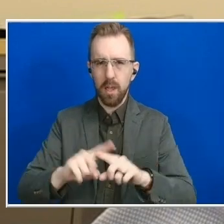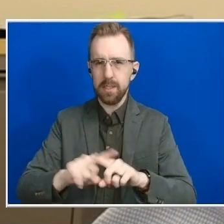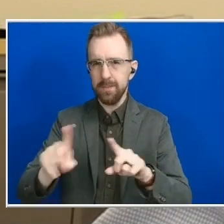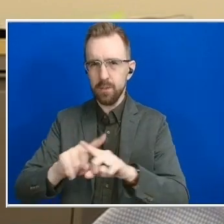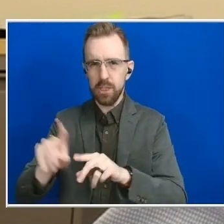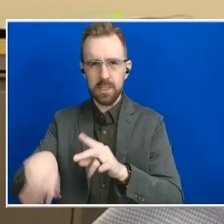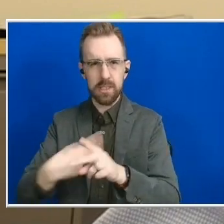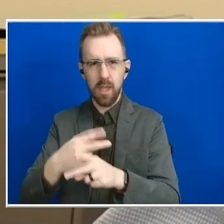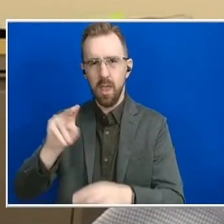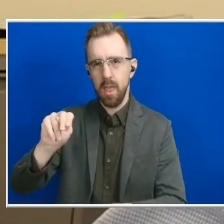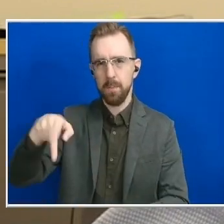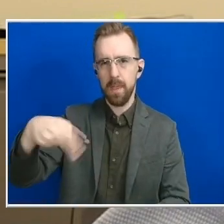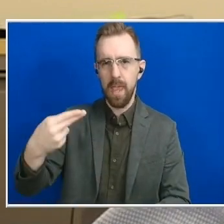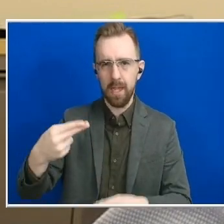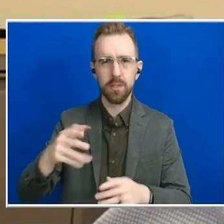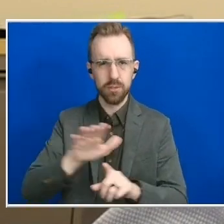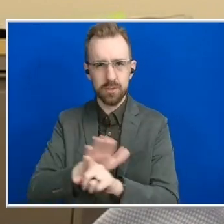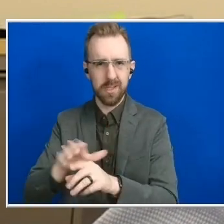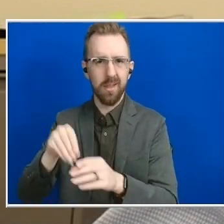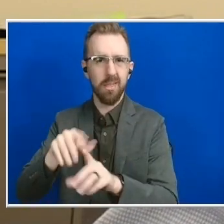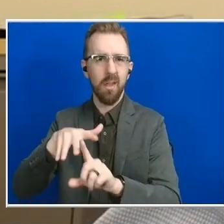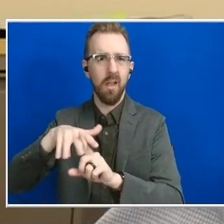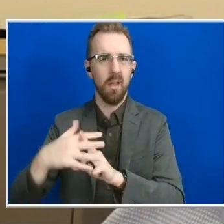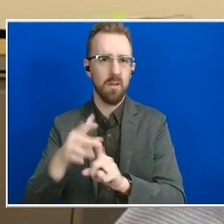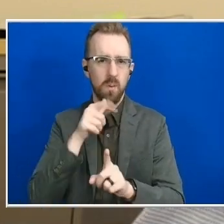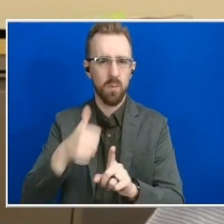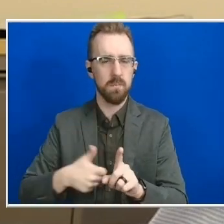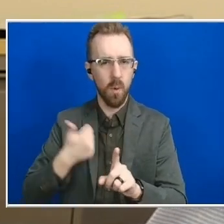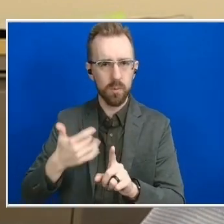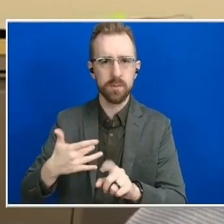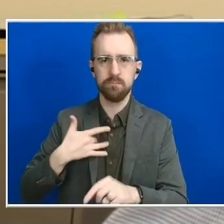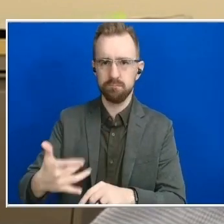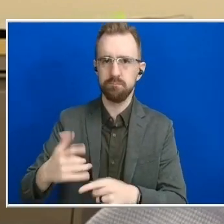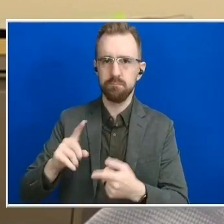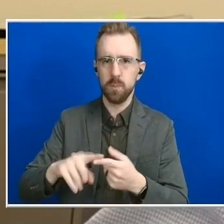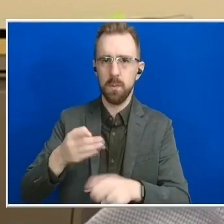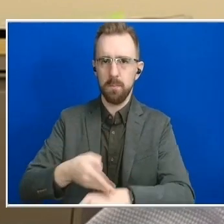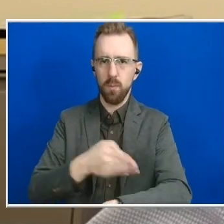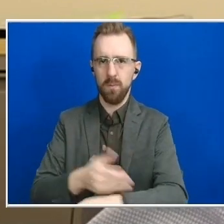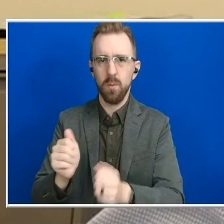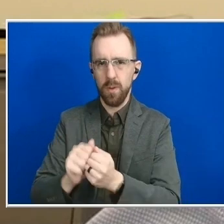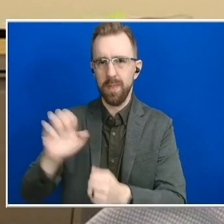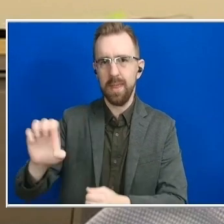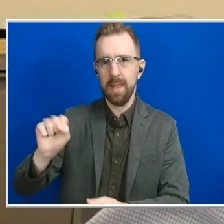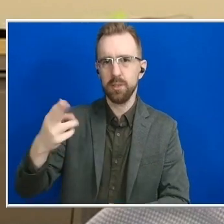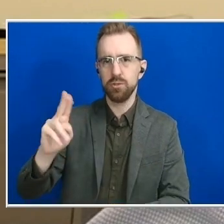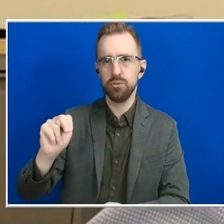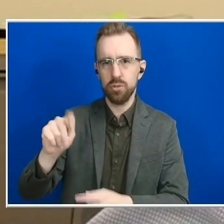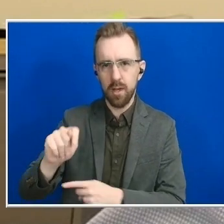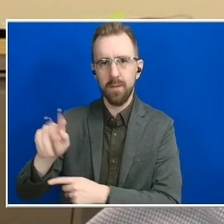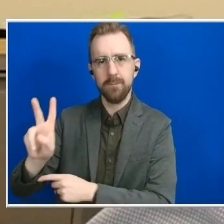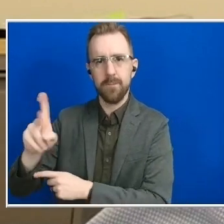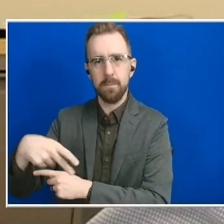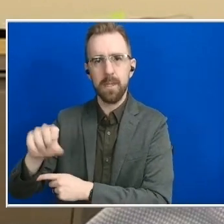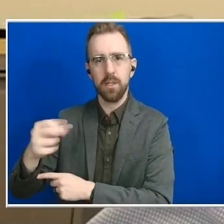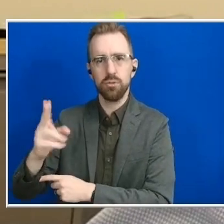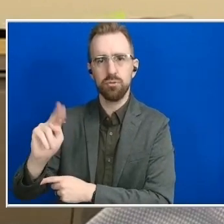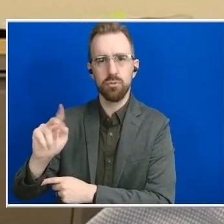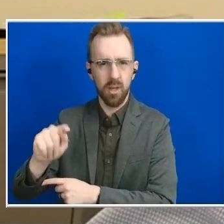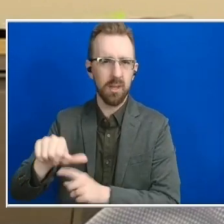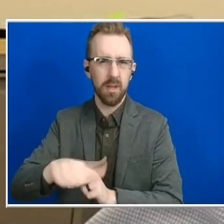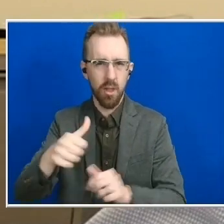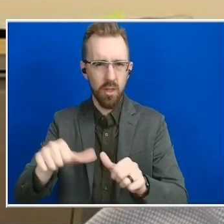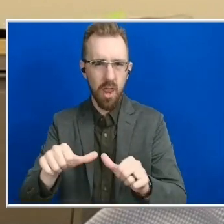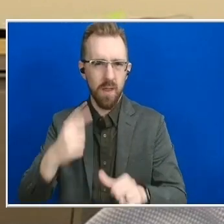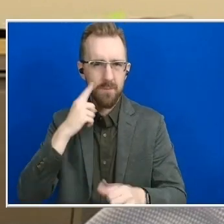NPH are, especially in the context of who's most likely to improve with things like e-shunt and VP shunting, I think is another area for